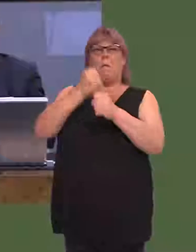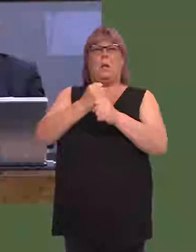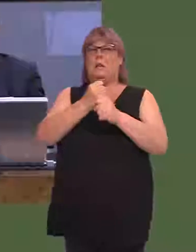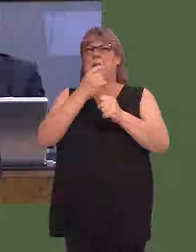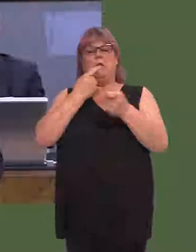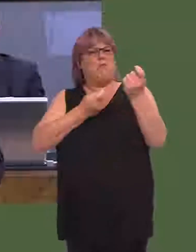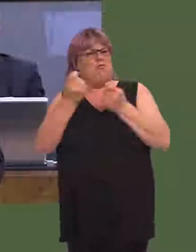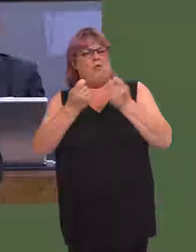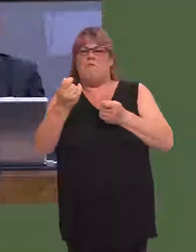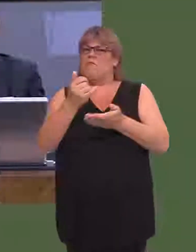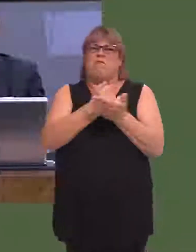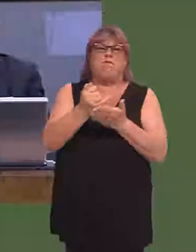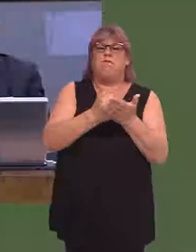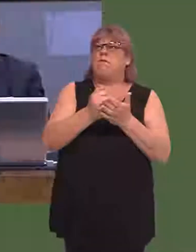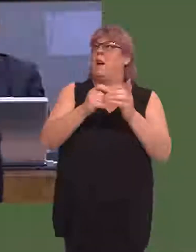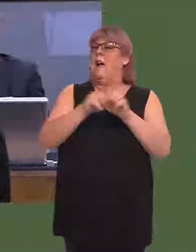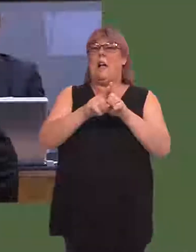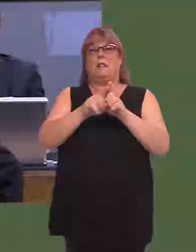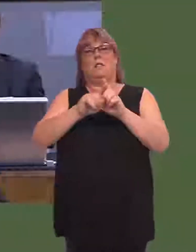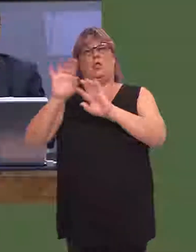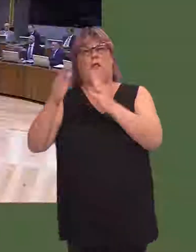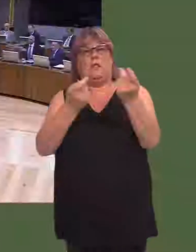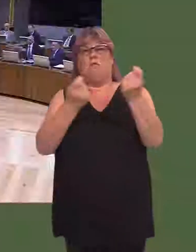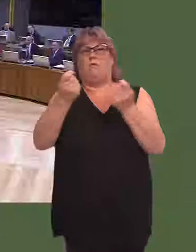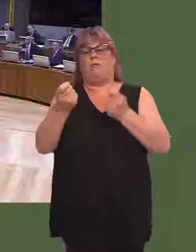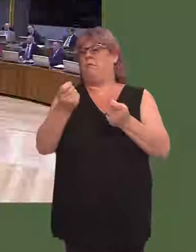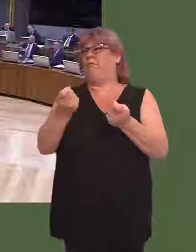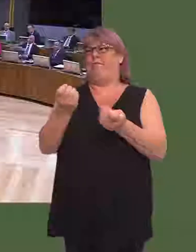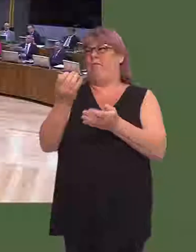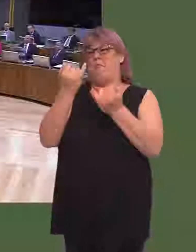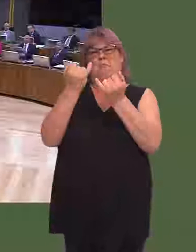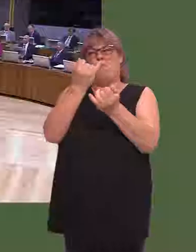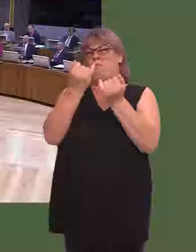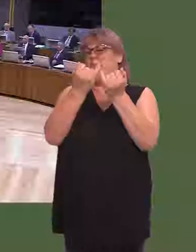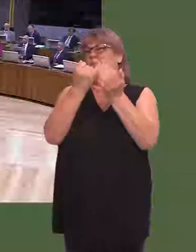over and for the lack of accountability in handling these services?